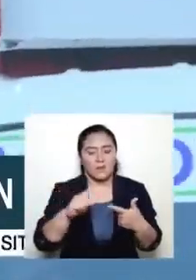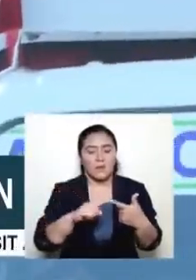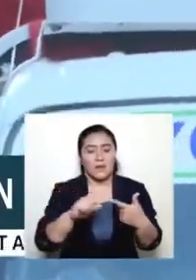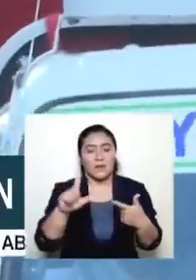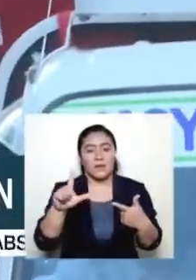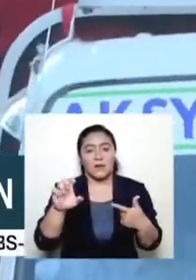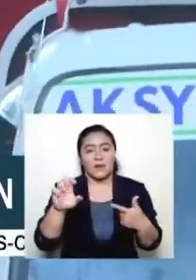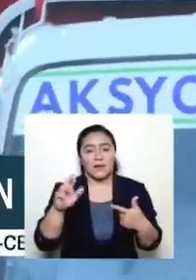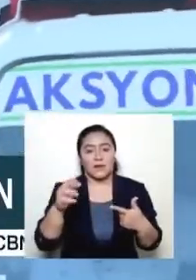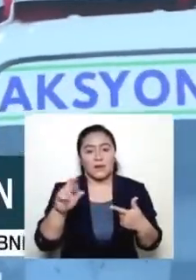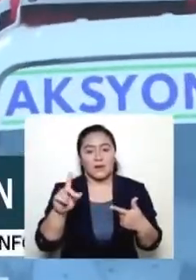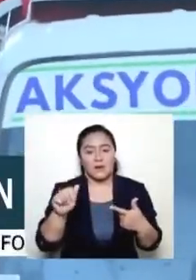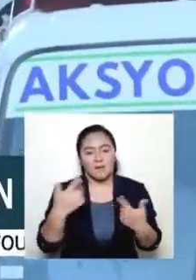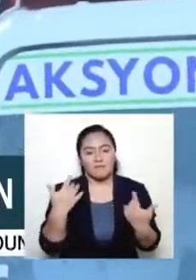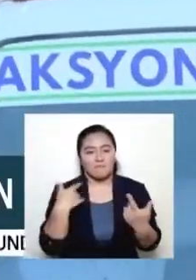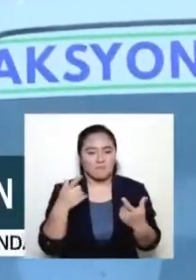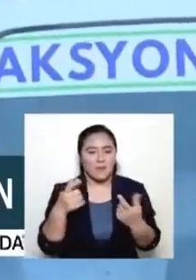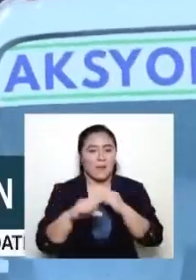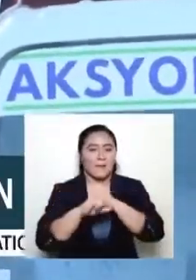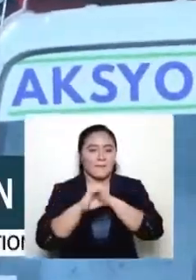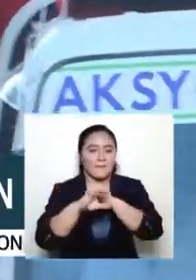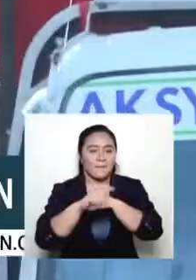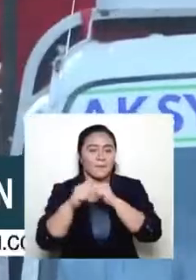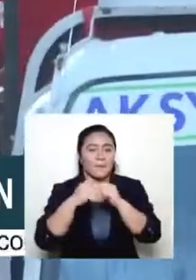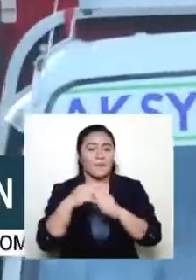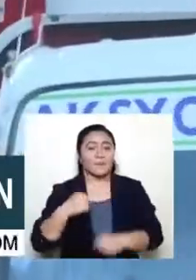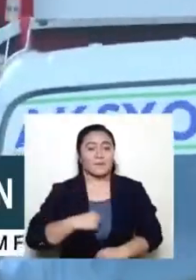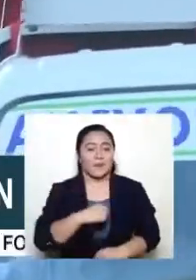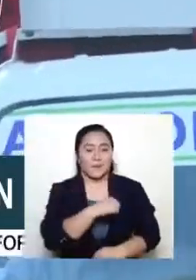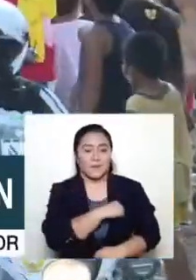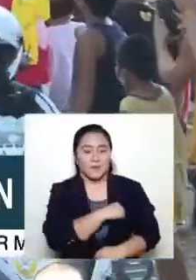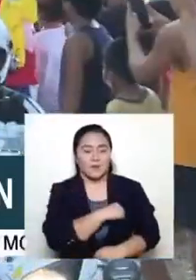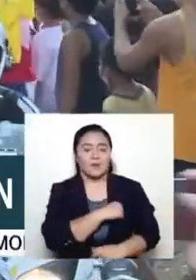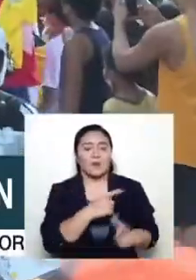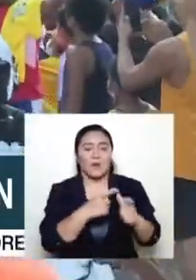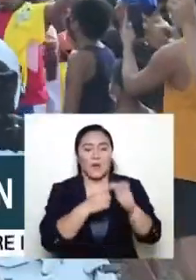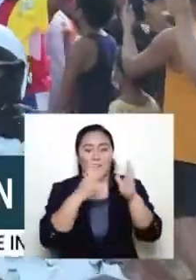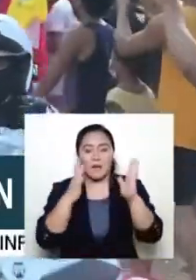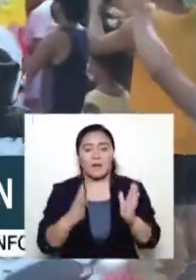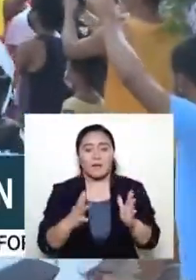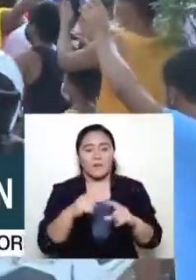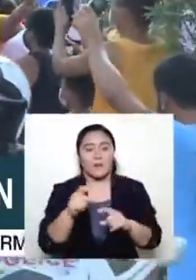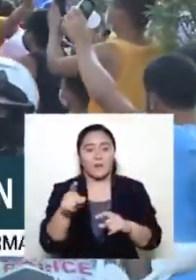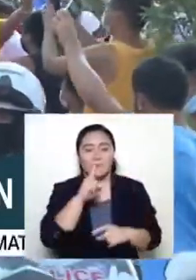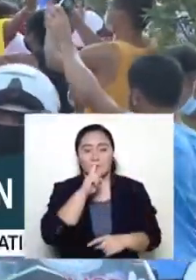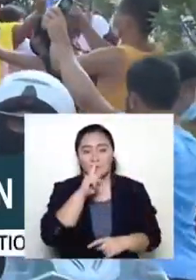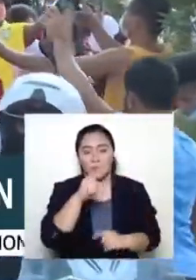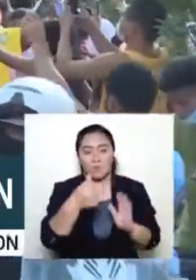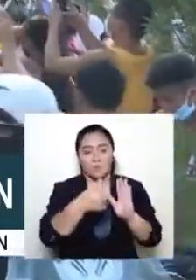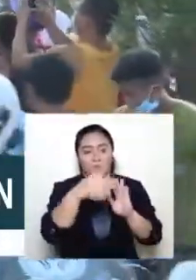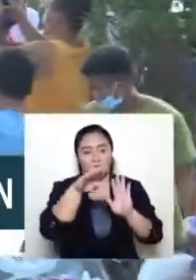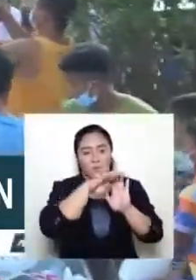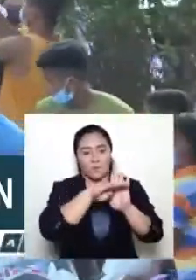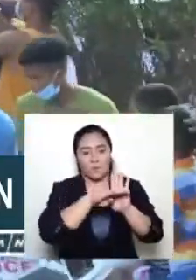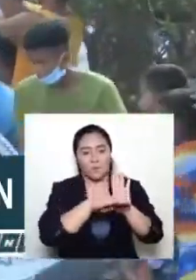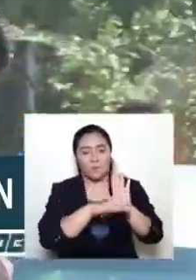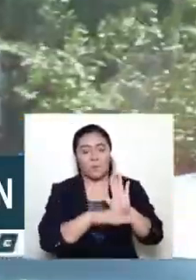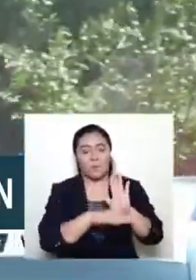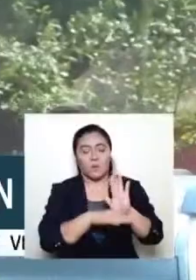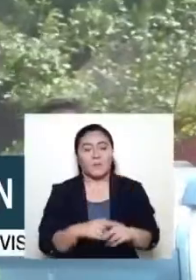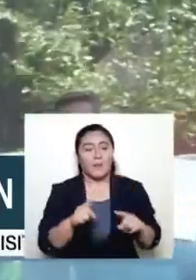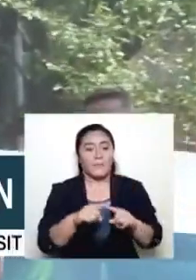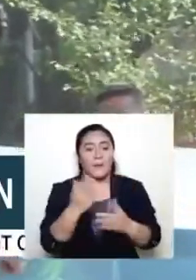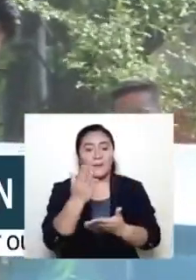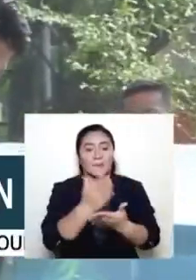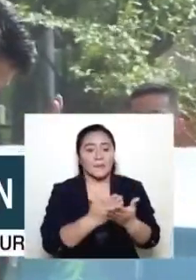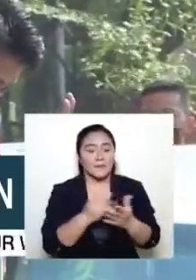joined by Robin Padilla. They were greeted by local officials, not only from Giginto, but from the rest of the province as